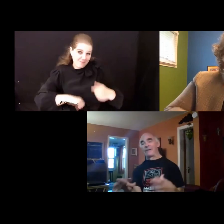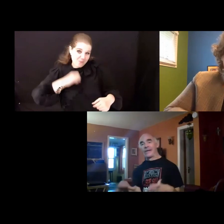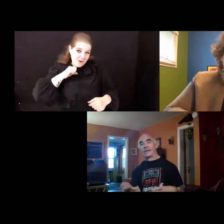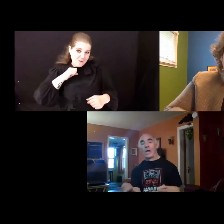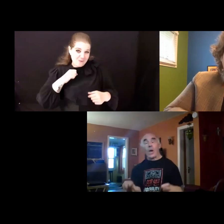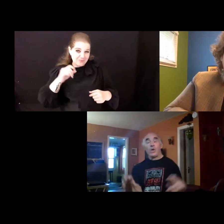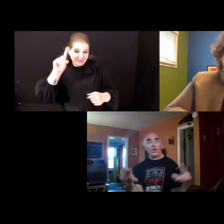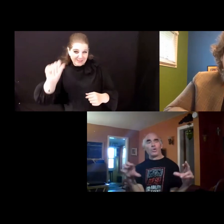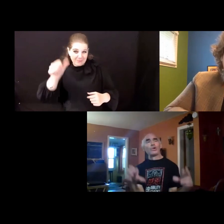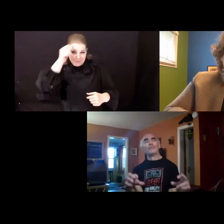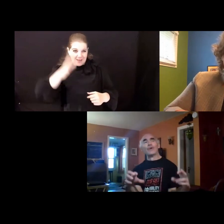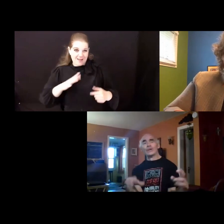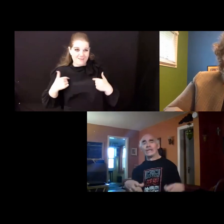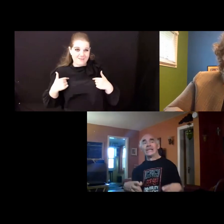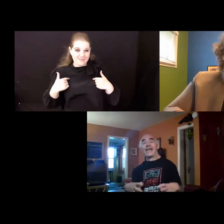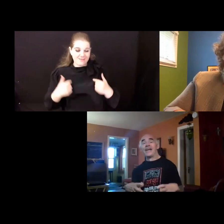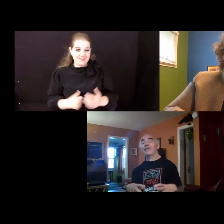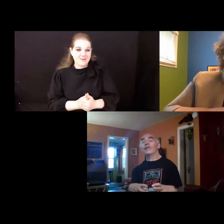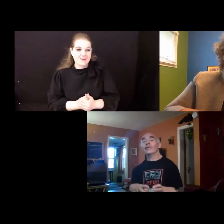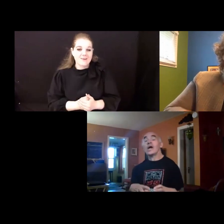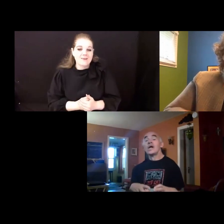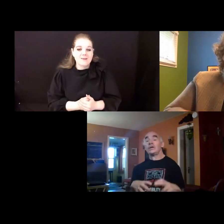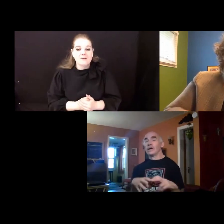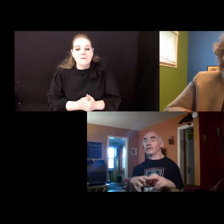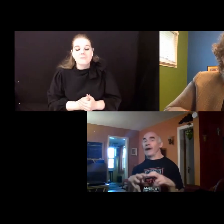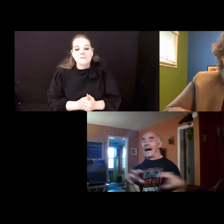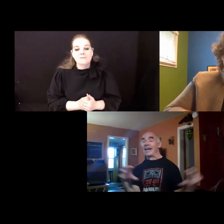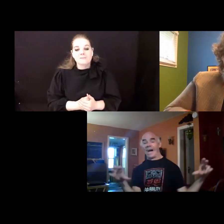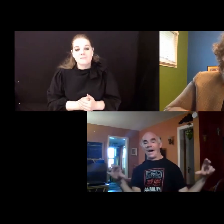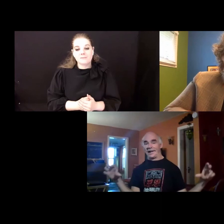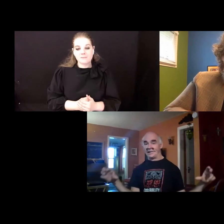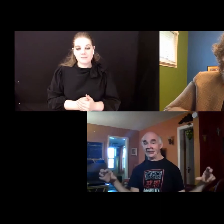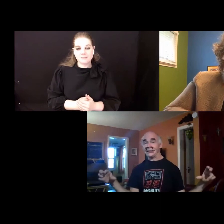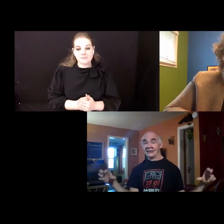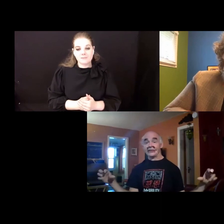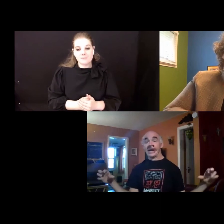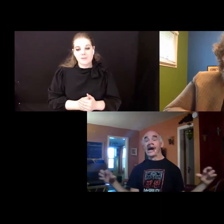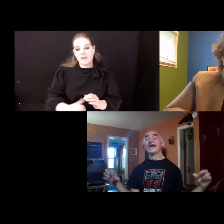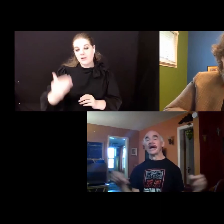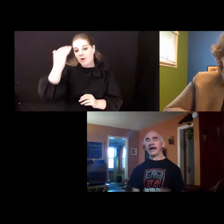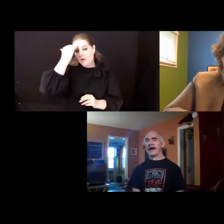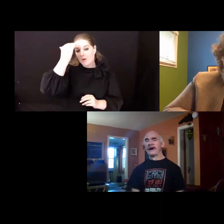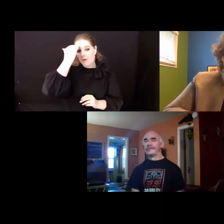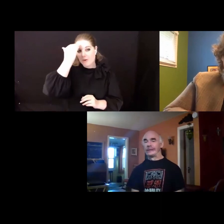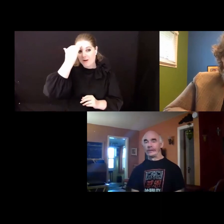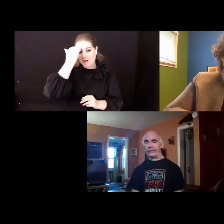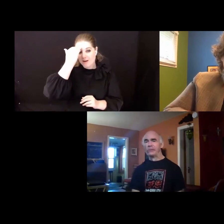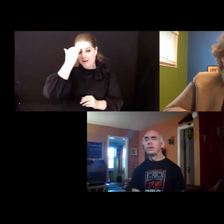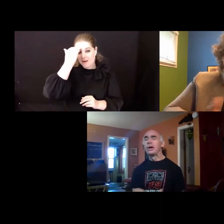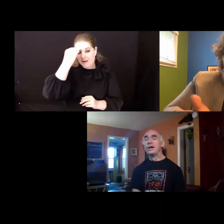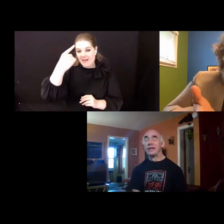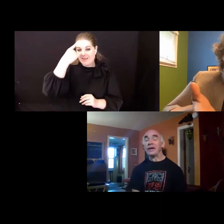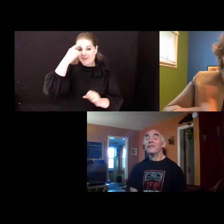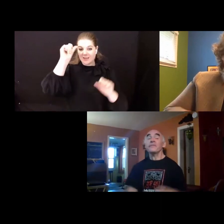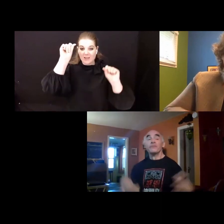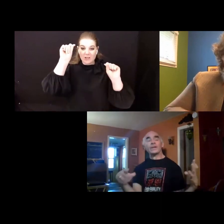I think you could put the name of Nirvana on our office. You